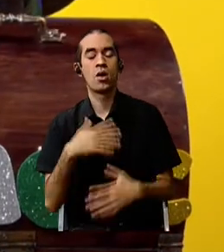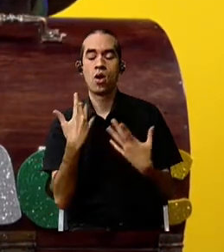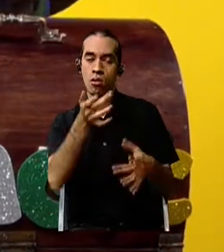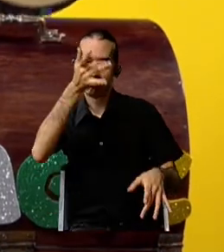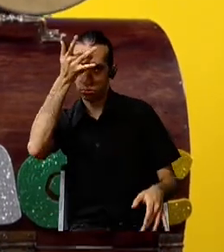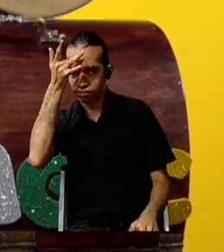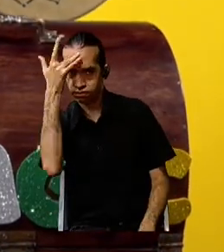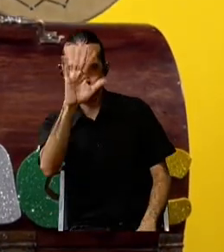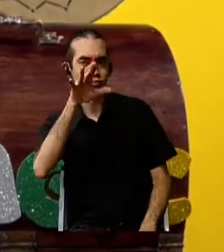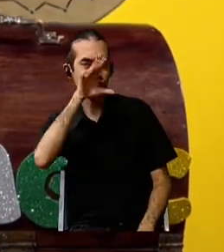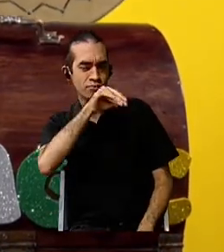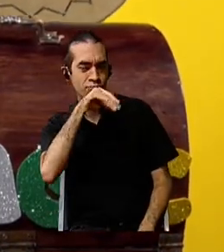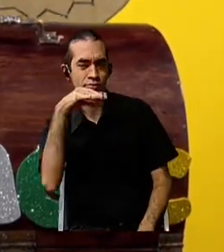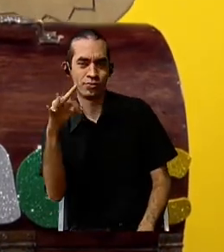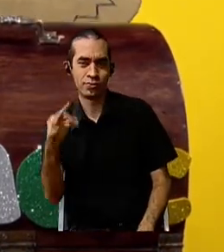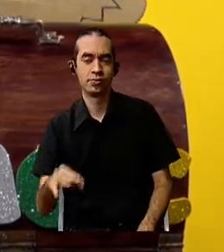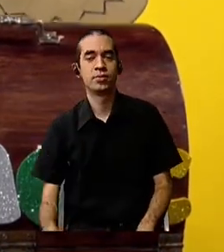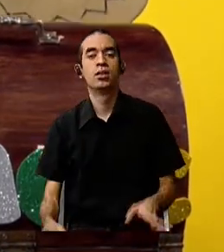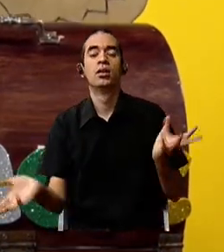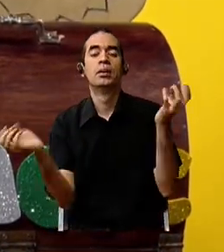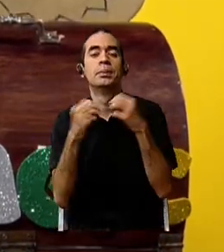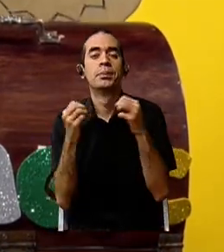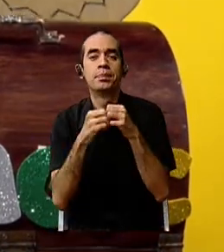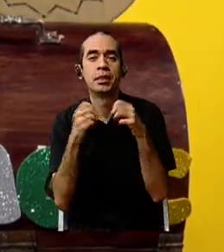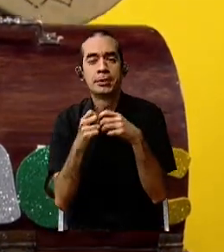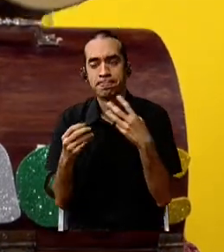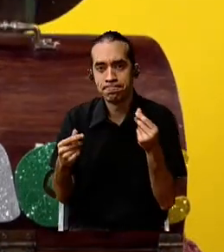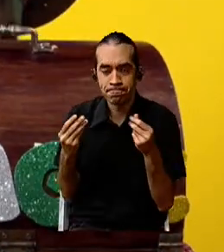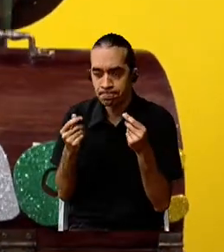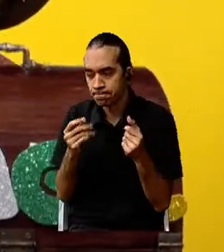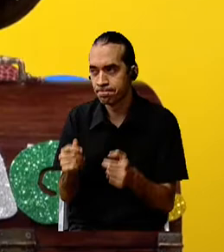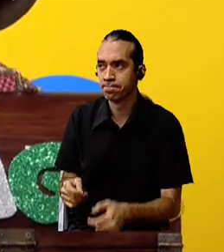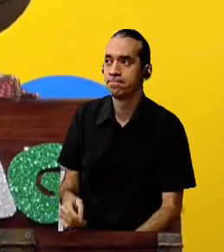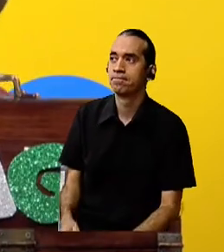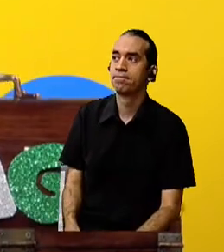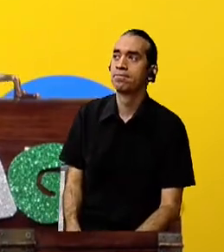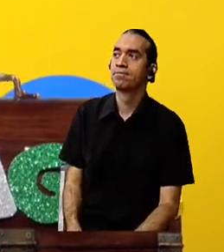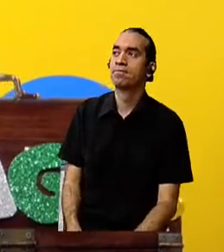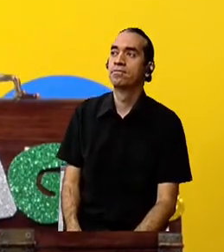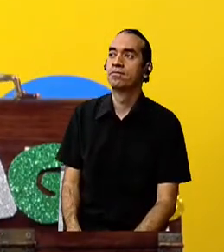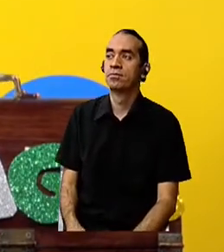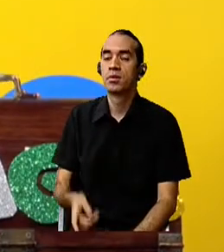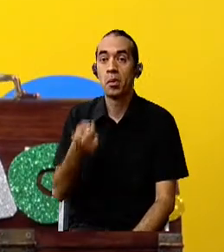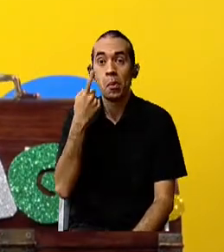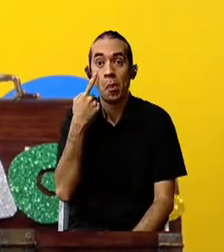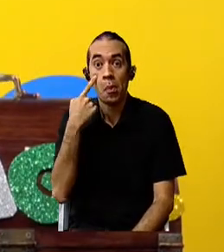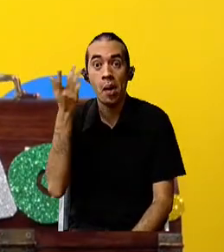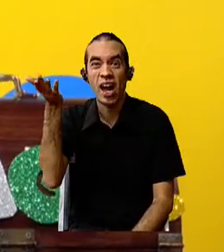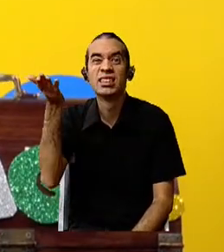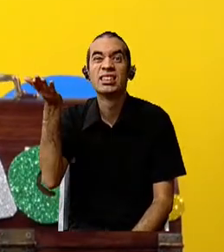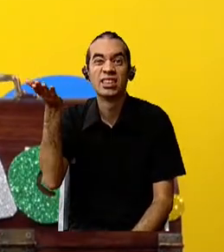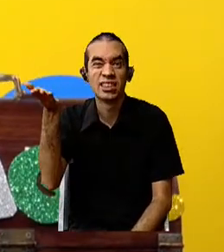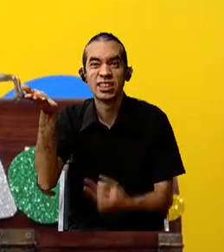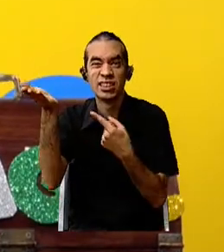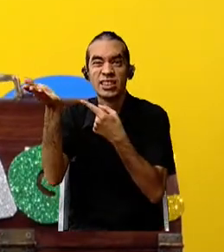smart dog. What else do we have here, Chuli? Look at this. What's